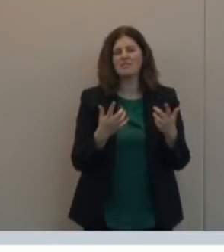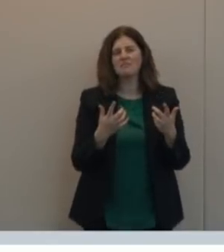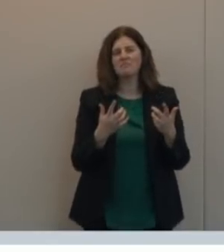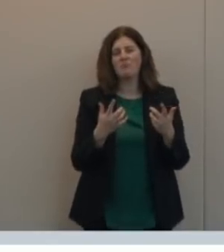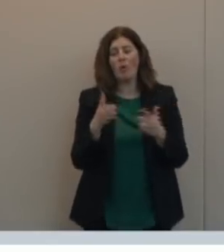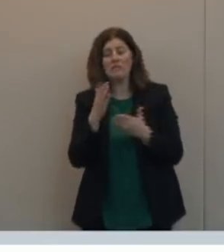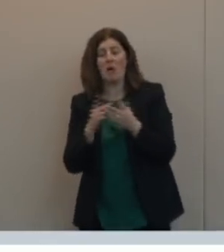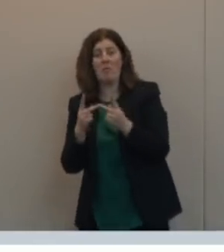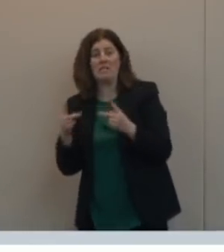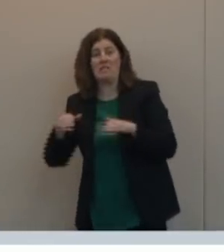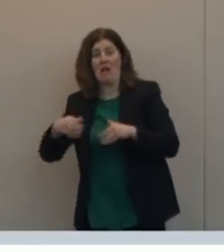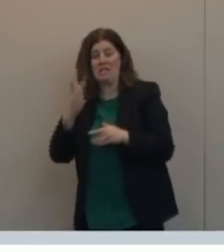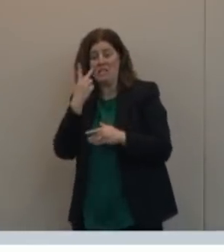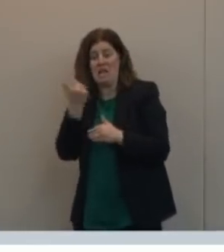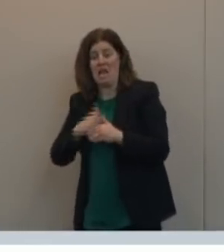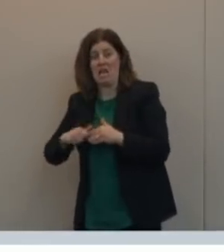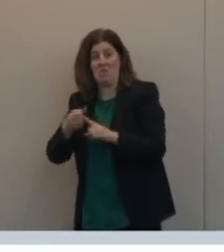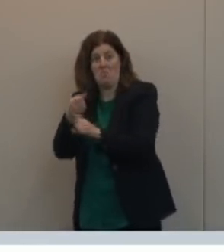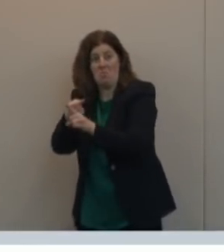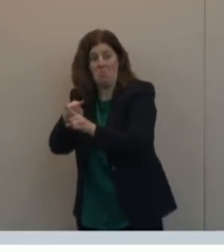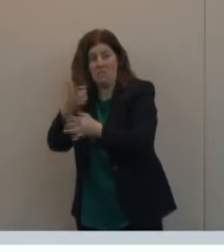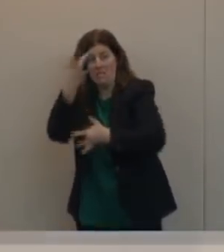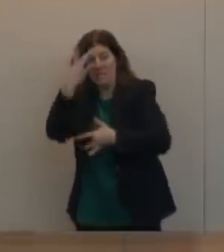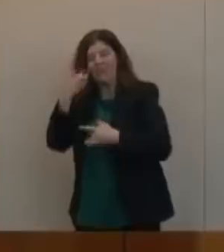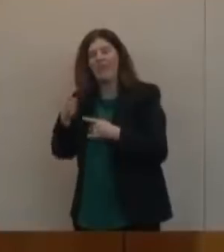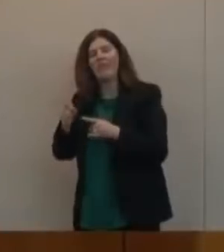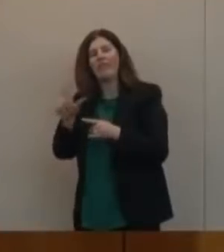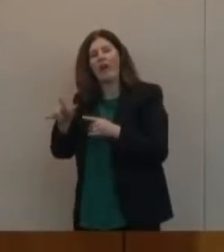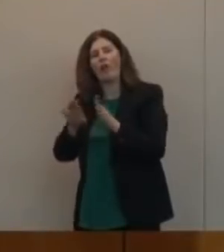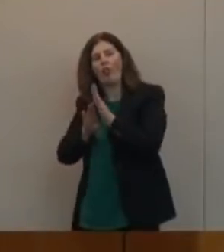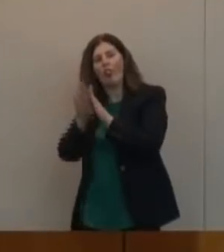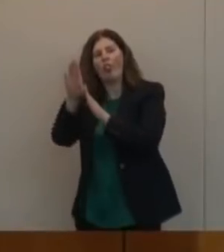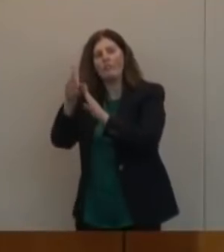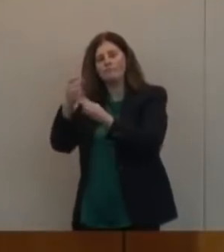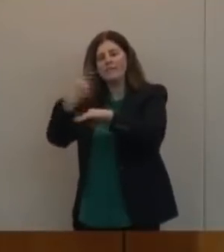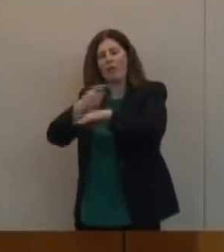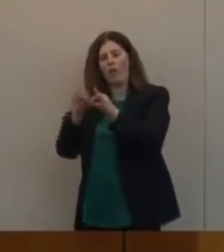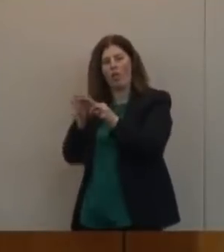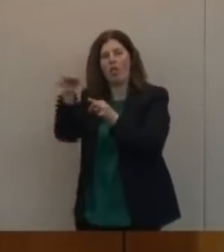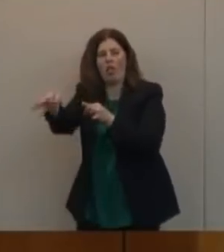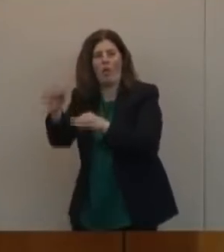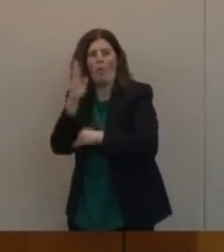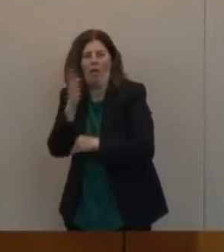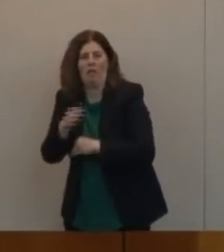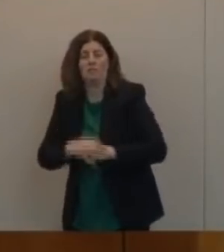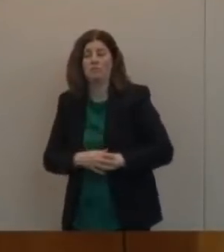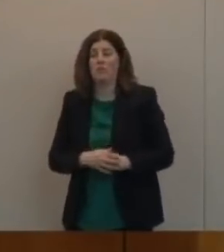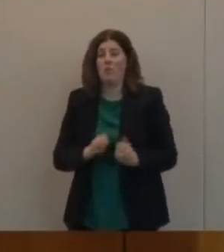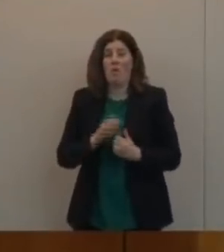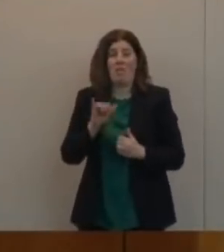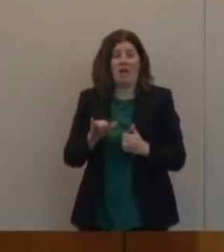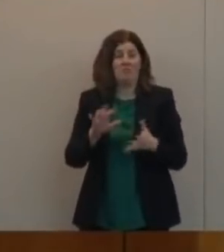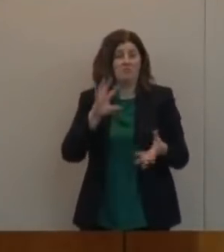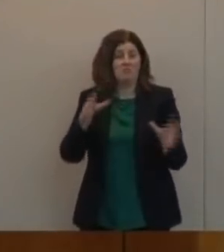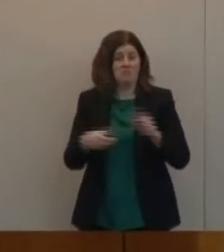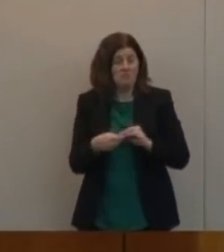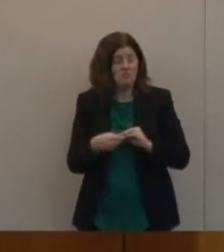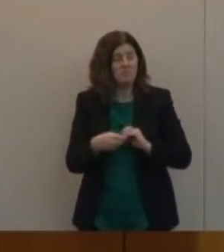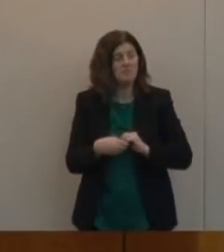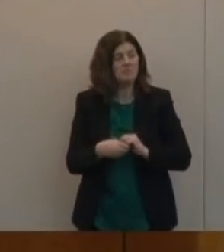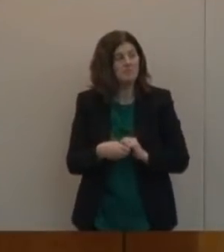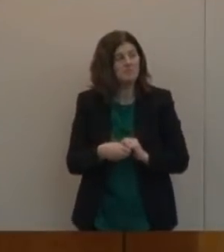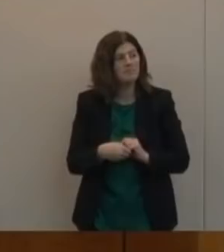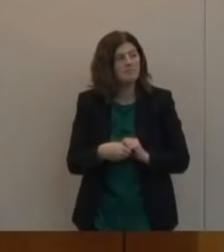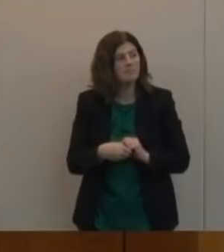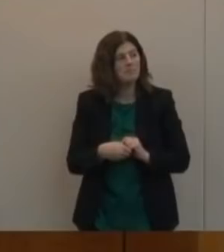yet, will probably see it later than that. And really with that, I just want to